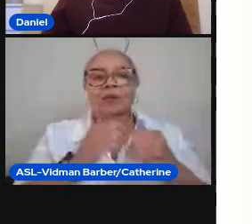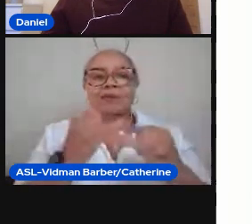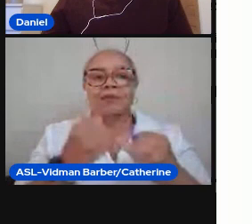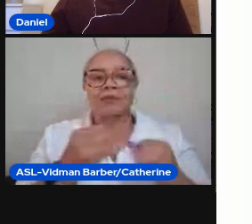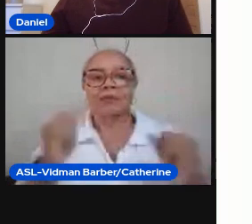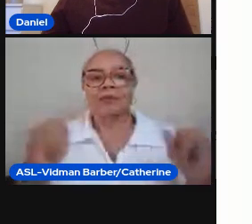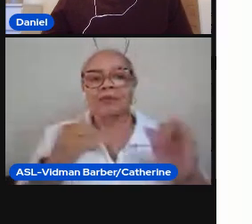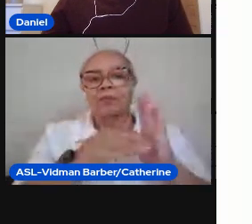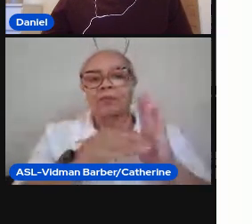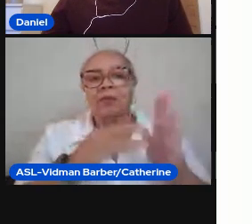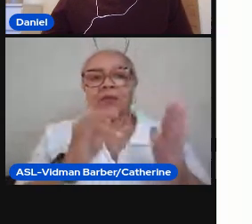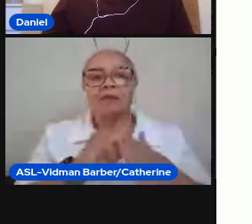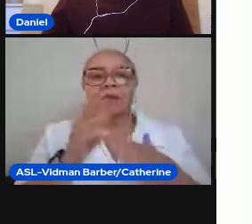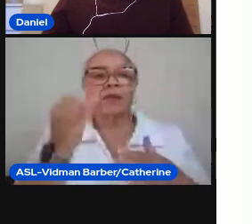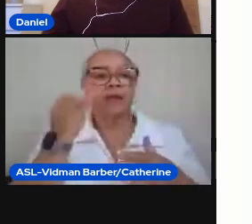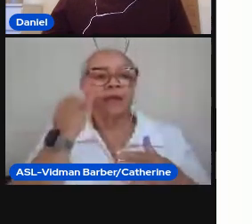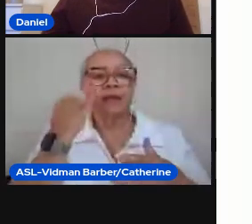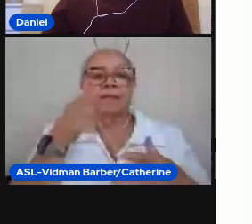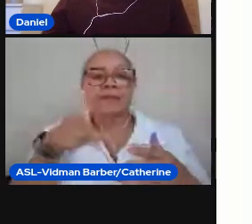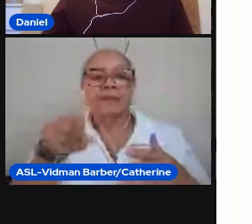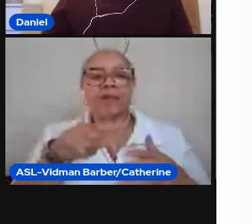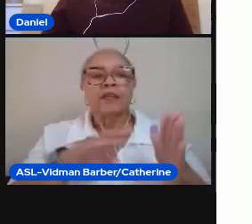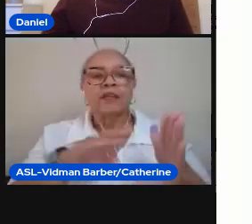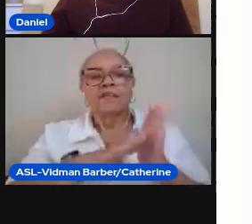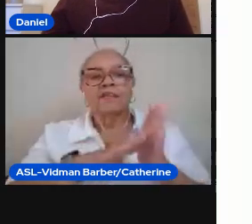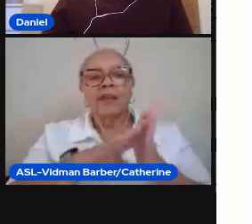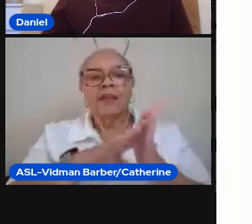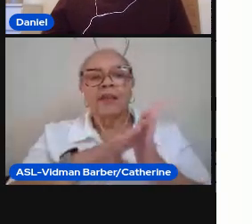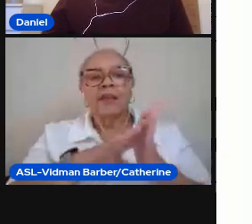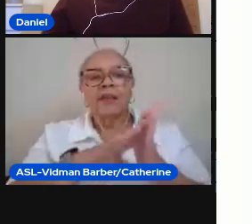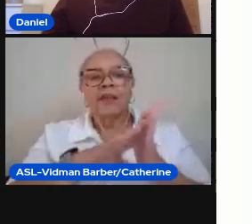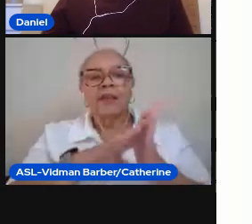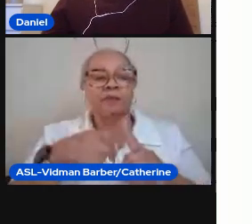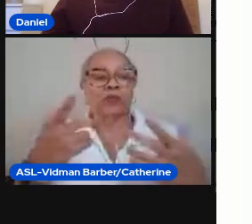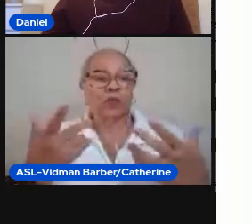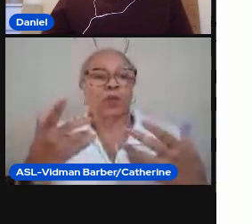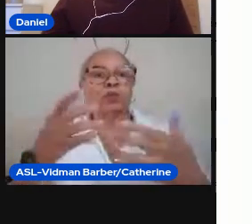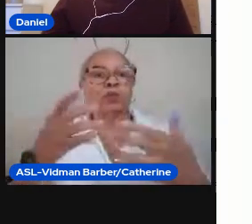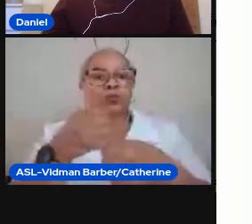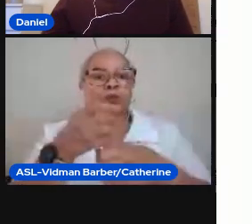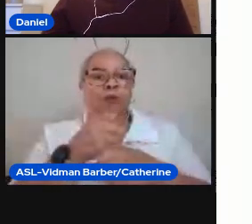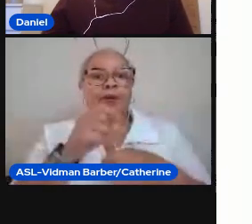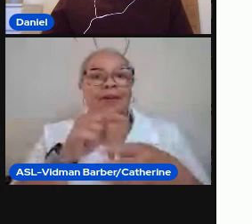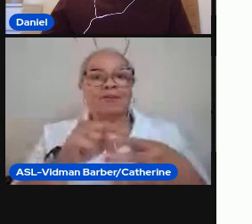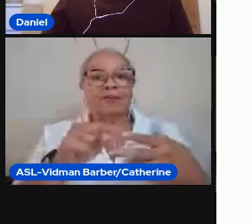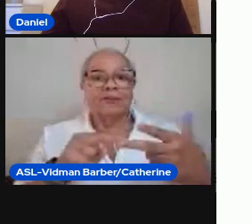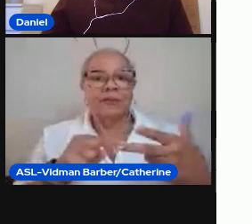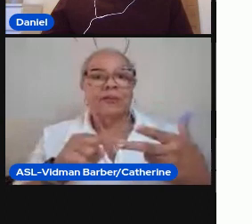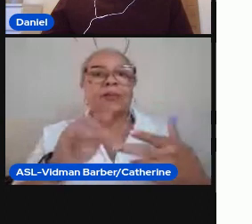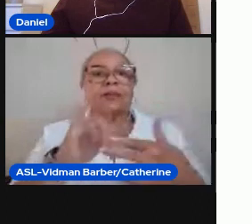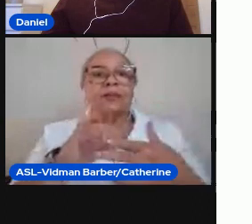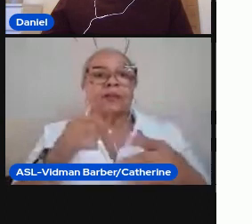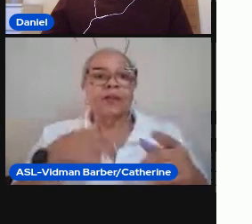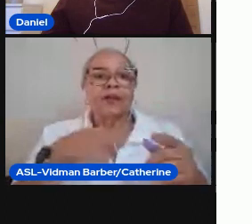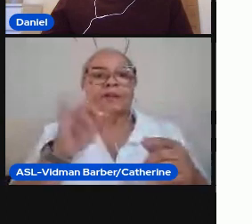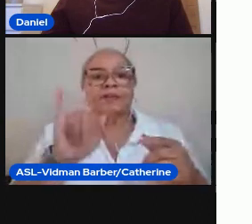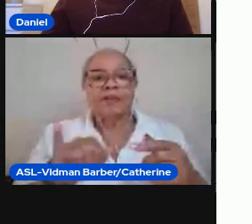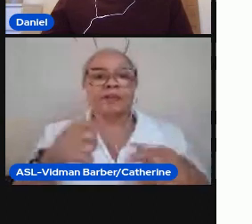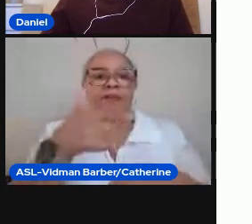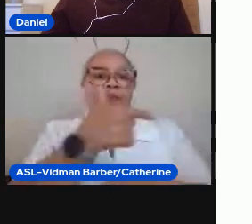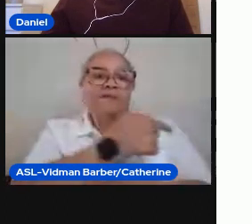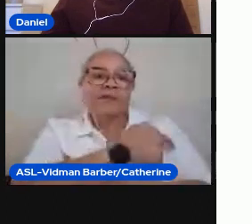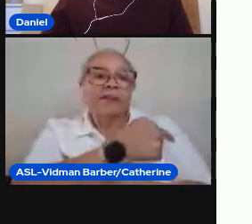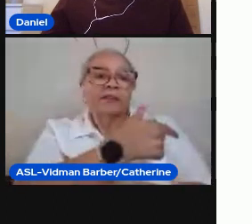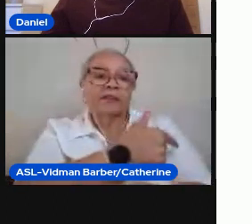predict those who develop a fever. So essentially, to summarize this, we show distinct gene expression profiles after this vaccine, which has